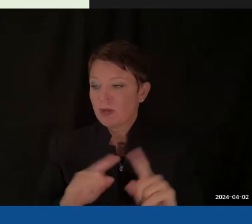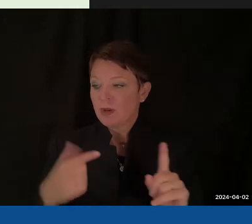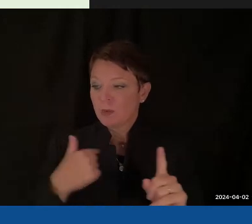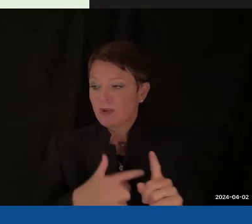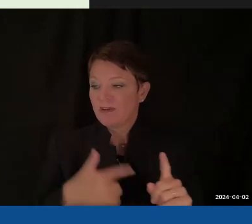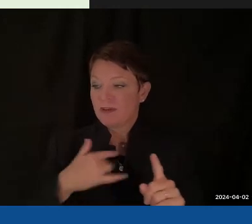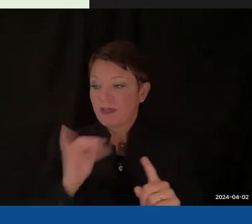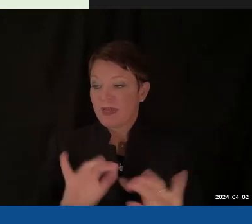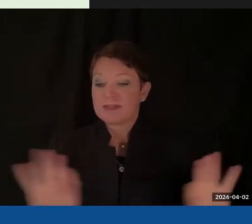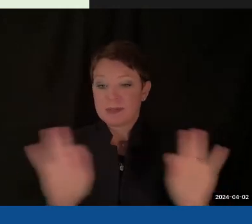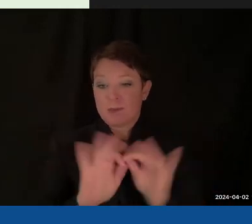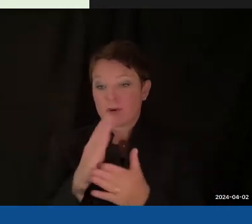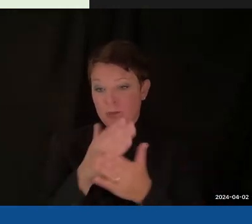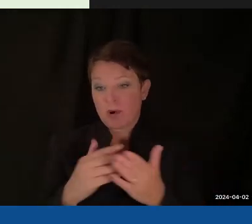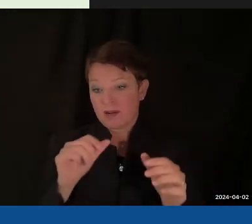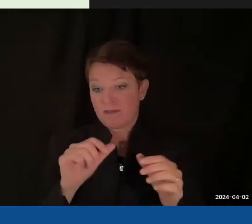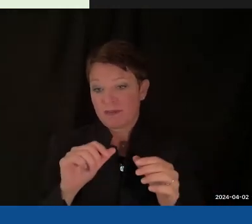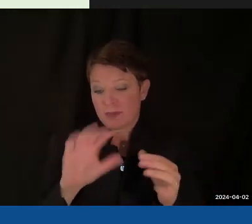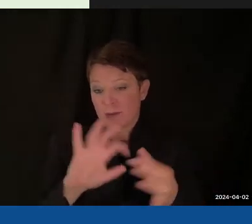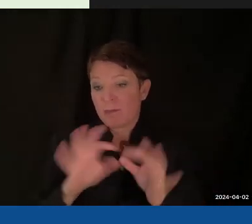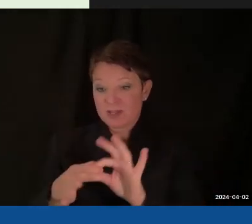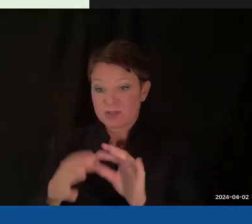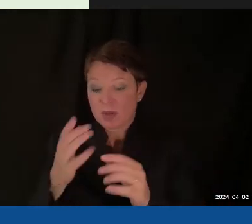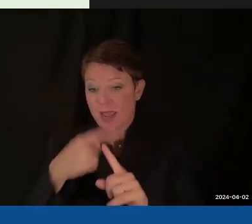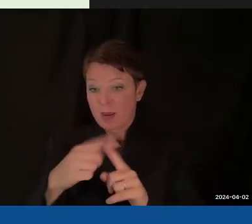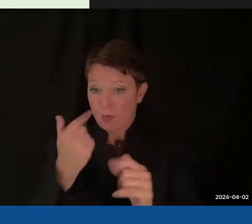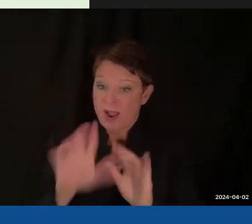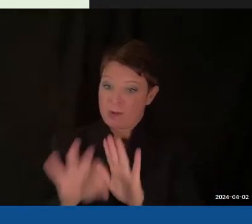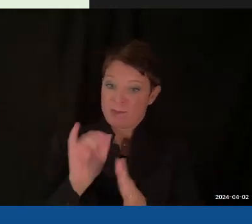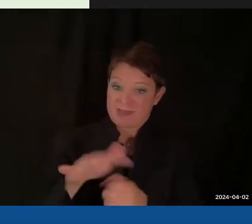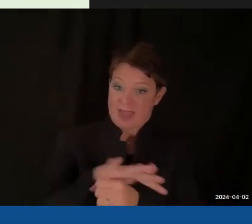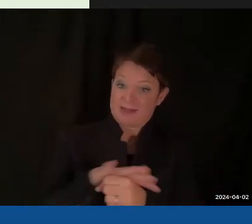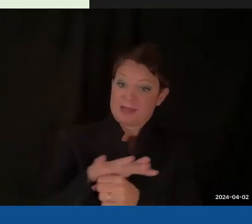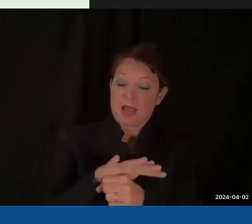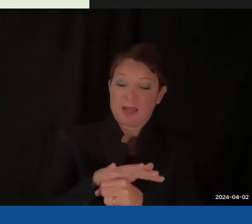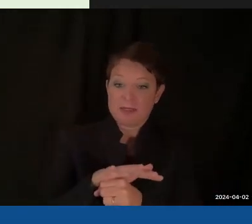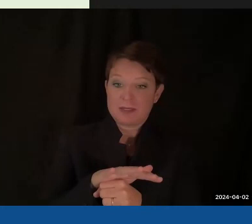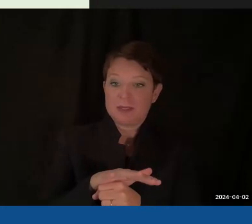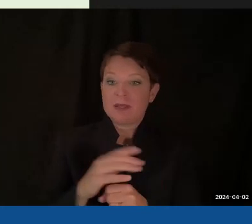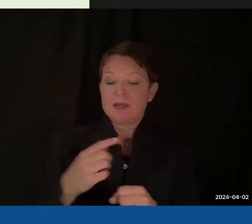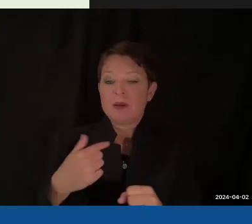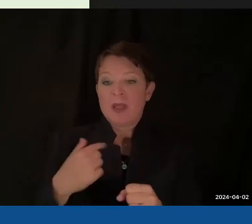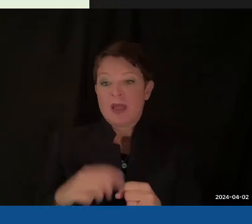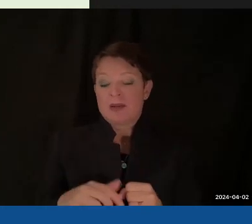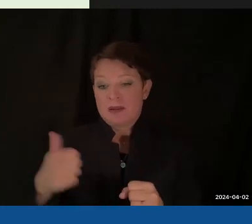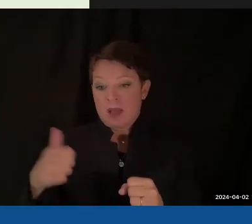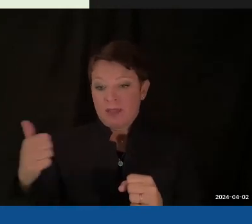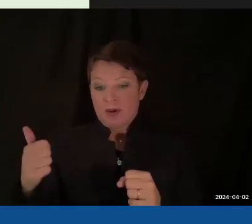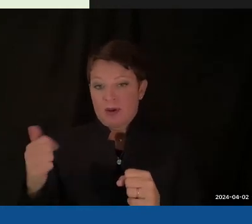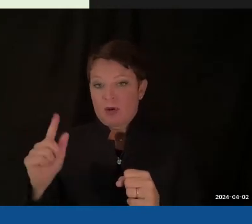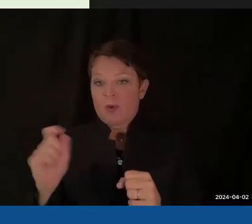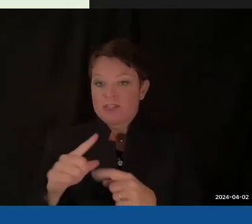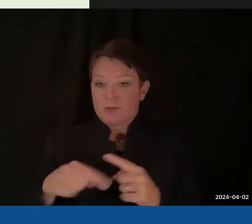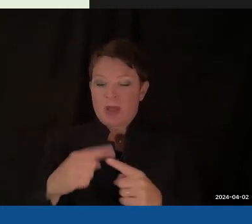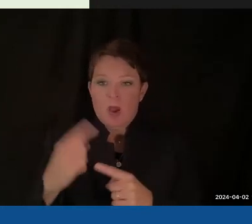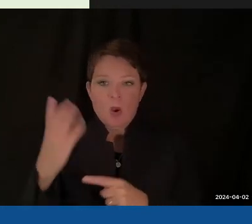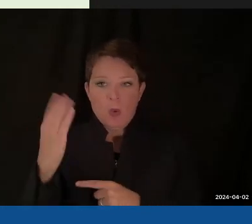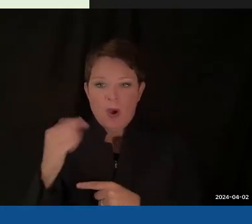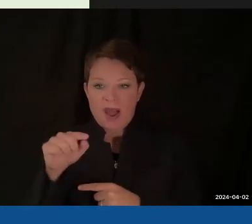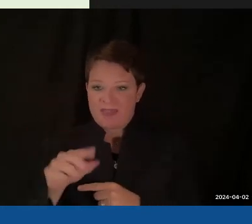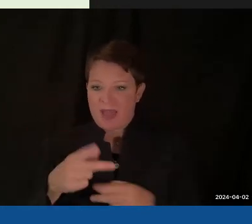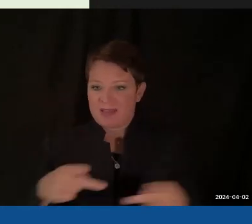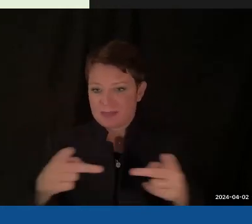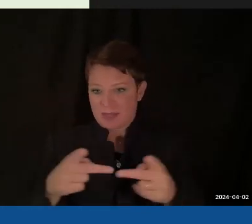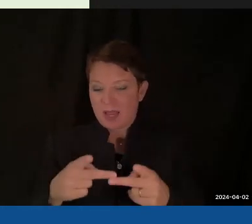an important piece of the puzzle and part of why we chose this site. There was another question around why this